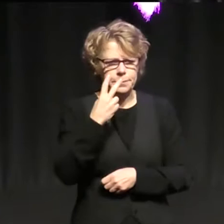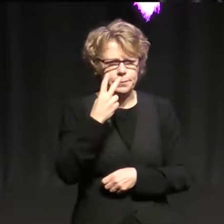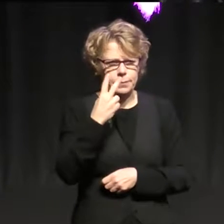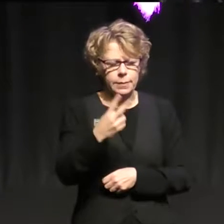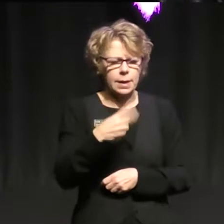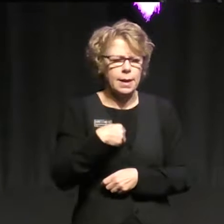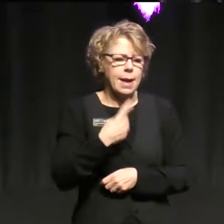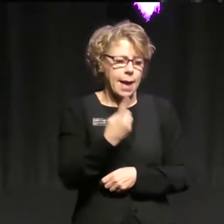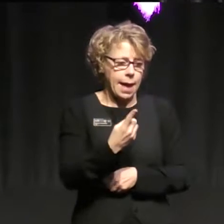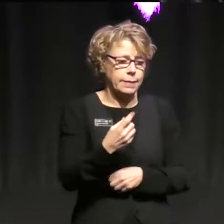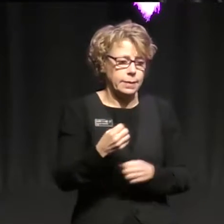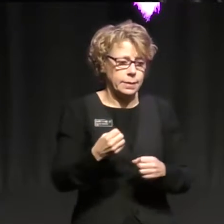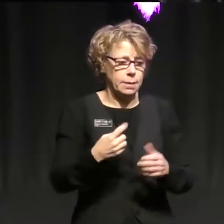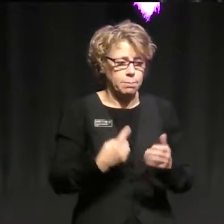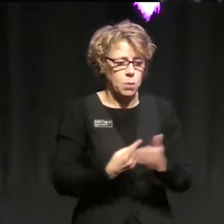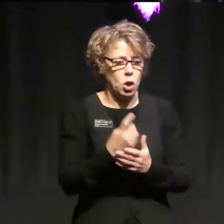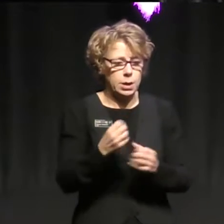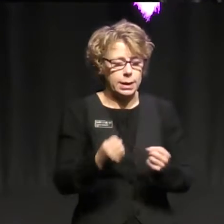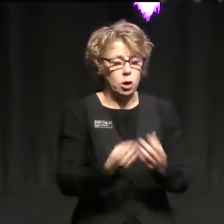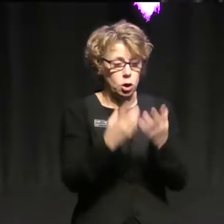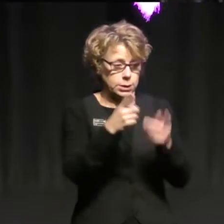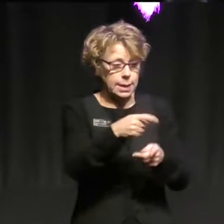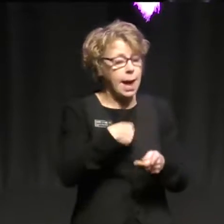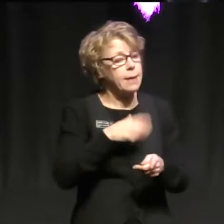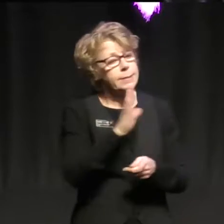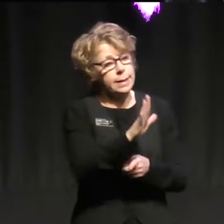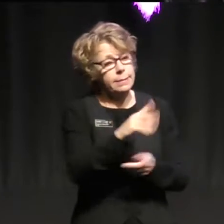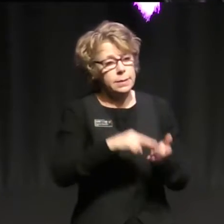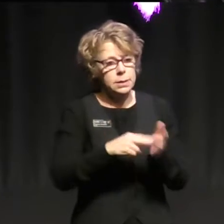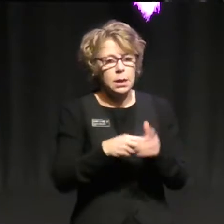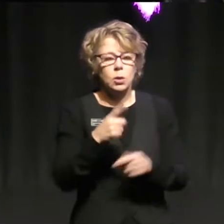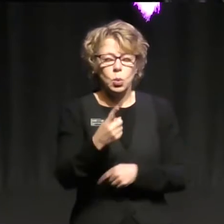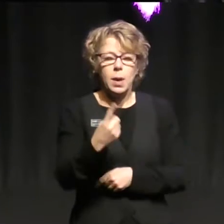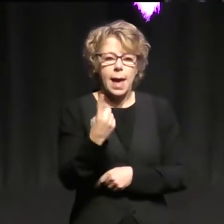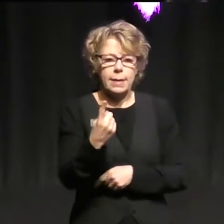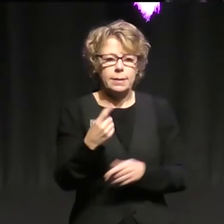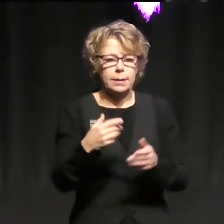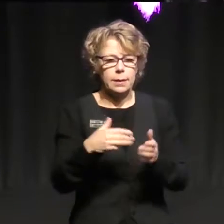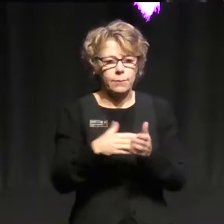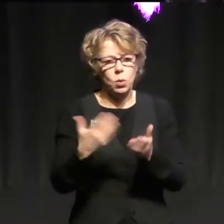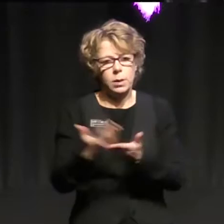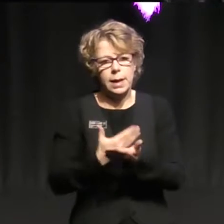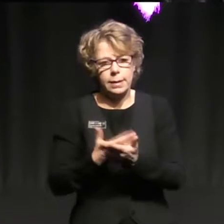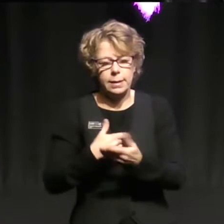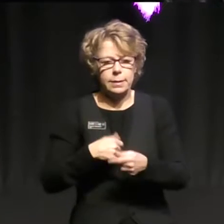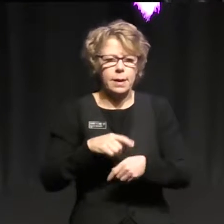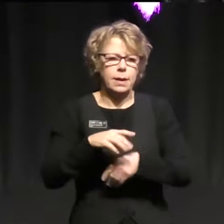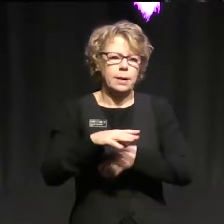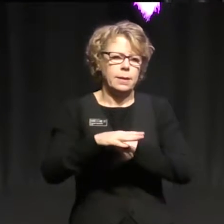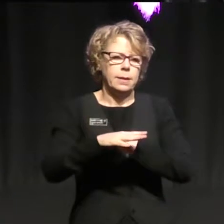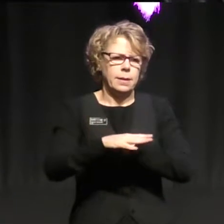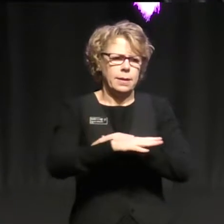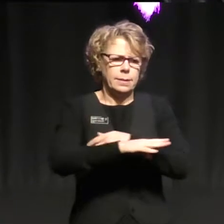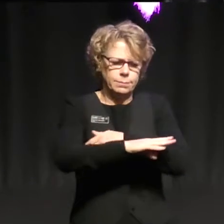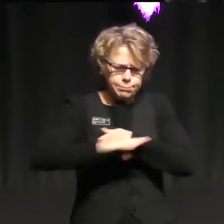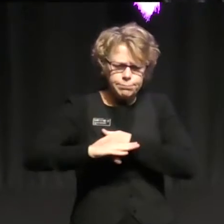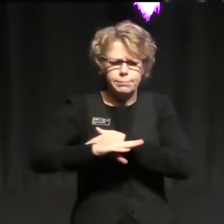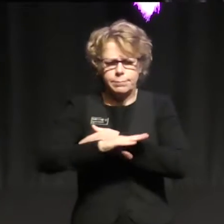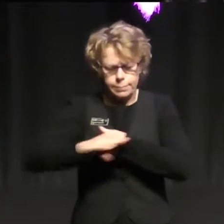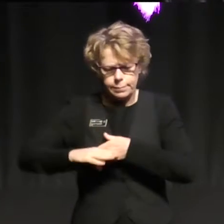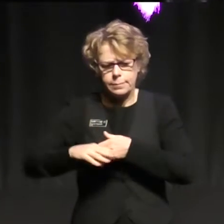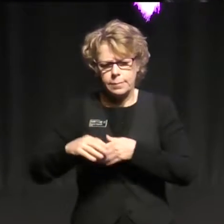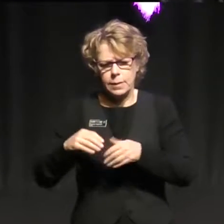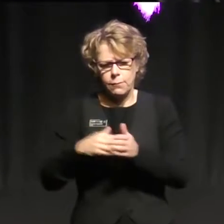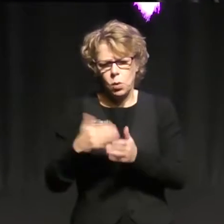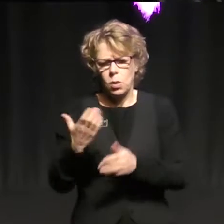of the solutions to this. You come from one of the countries where the restriction of the civil society is very